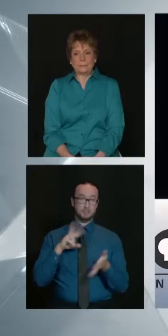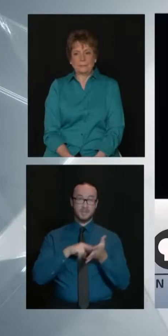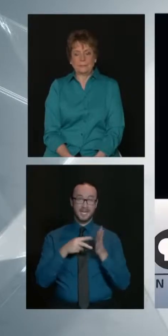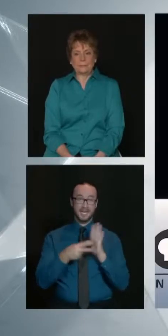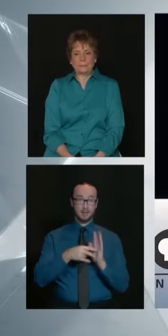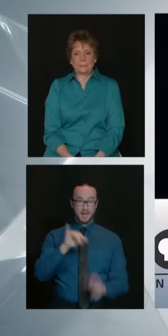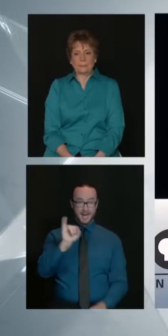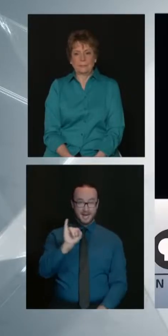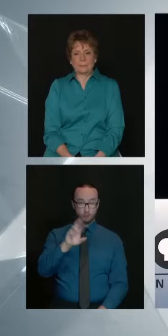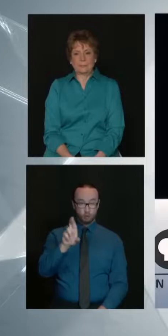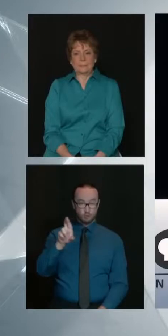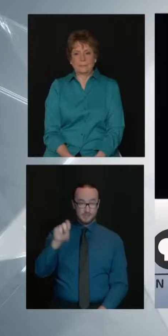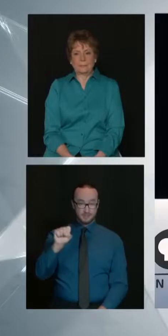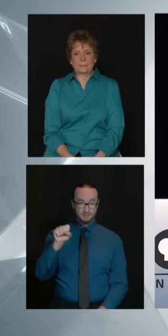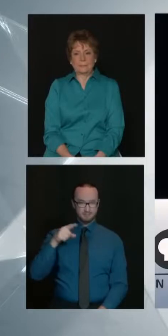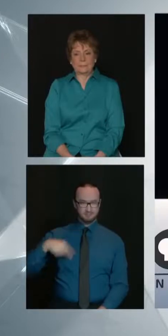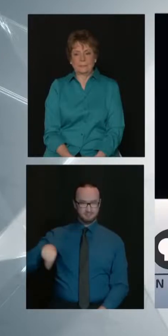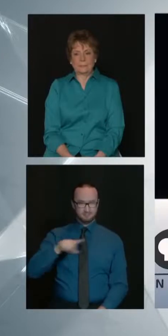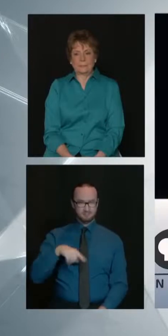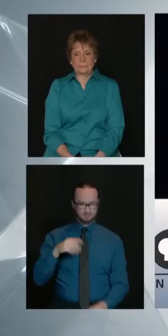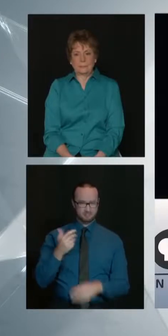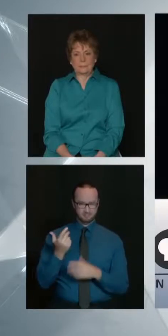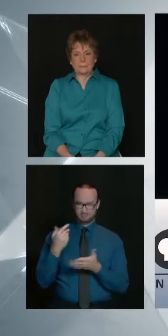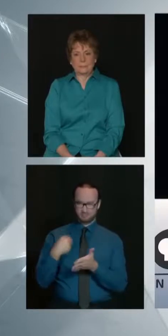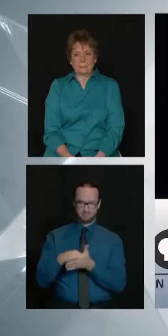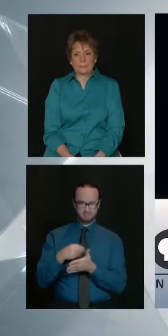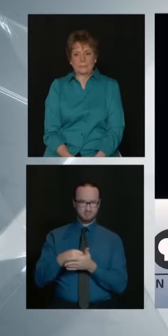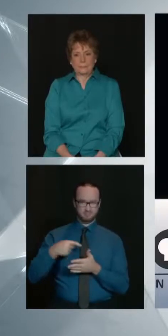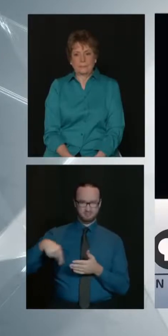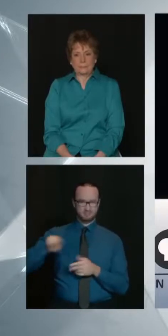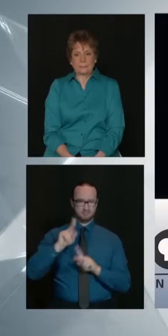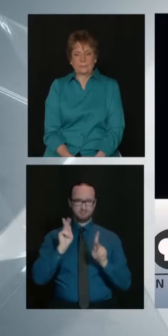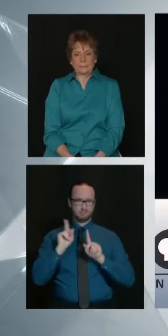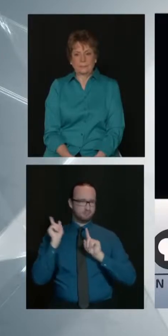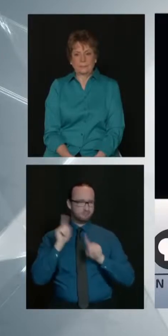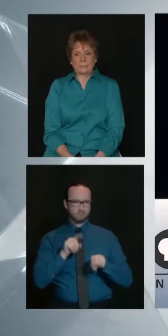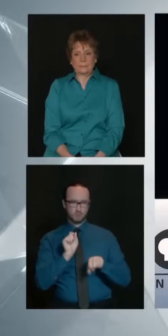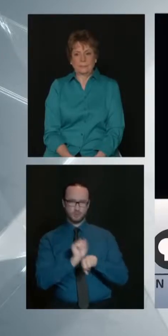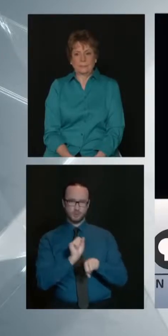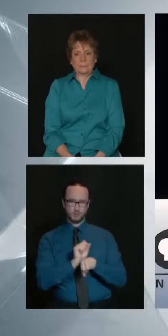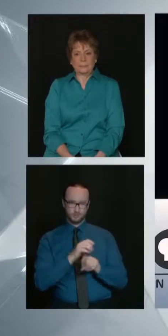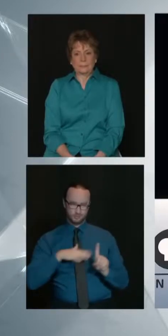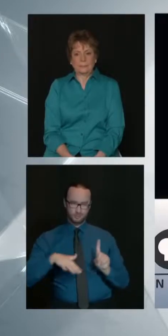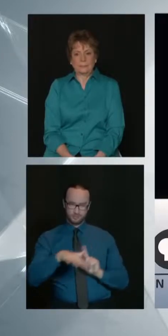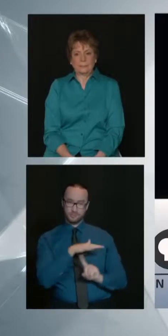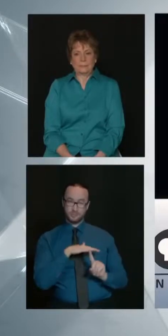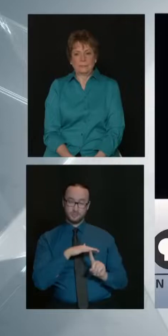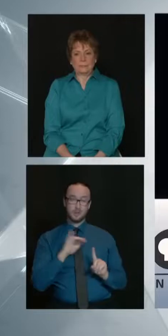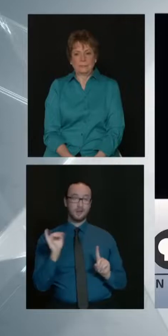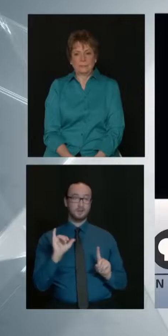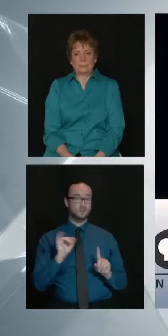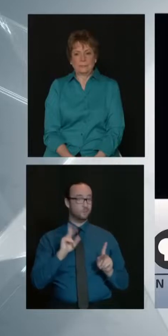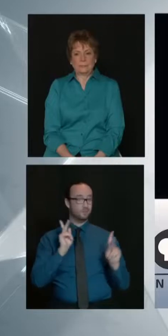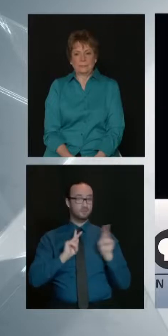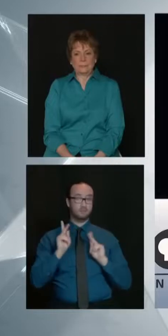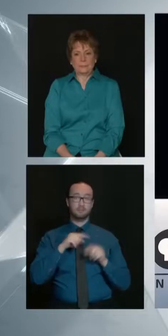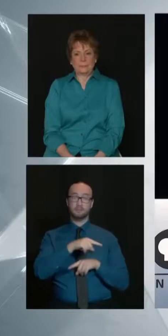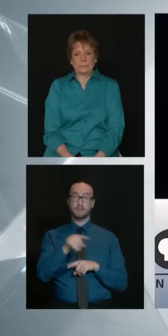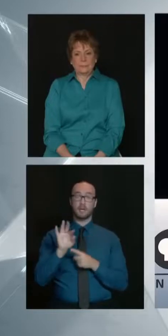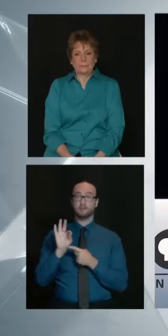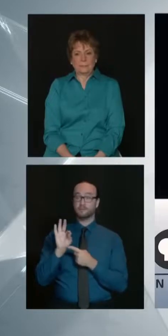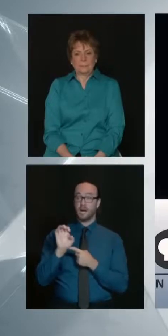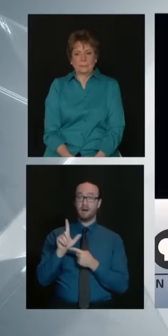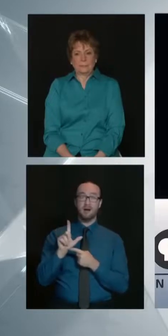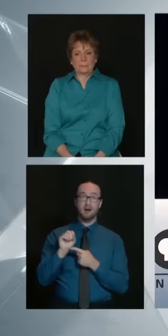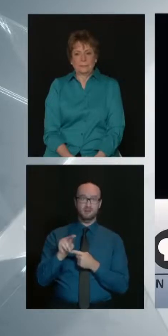send stimulus checks to, get this, violent felons sitting in jail. Is that a good use of taxpayer money? I don't think so. Think about that